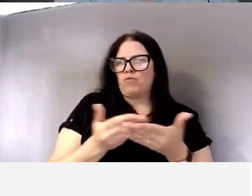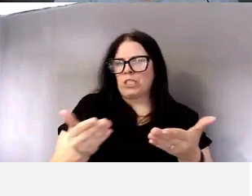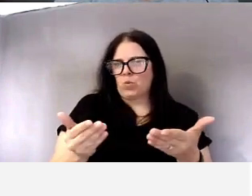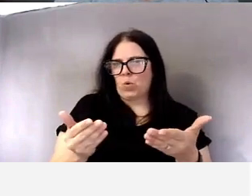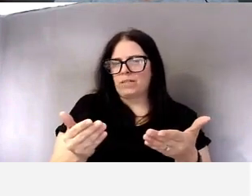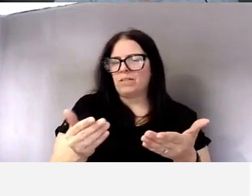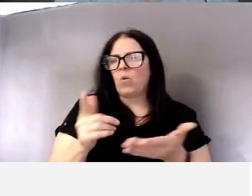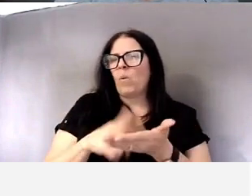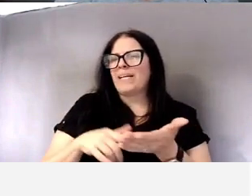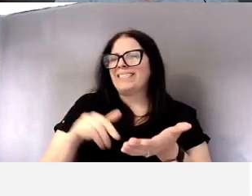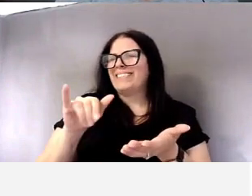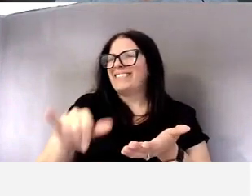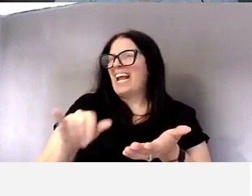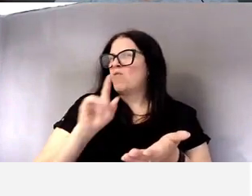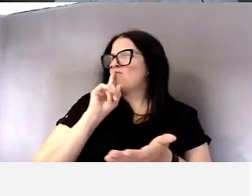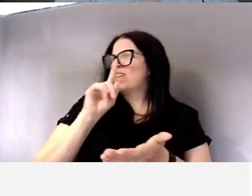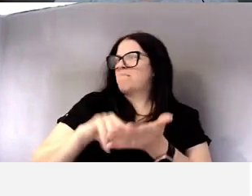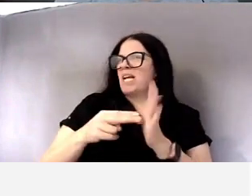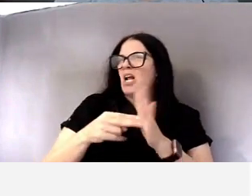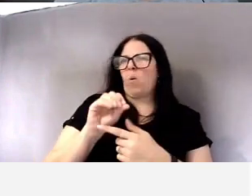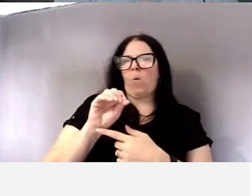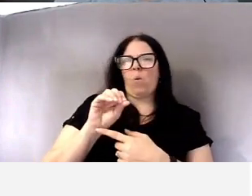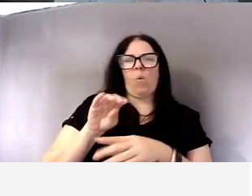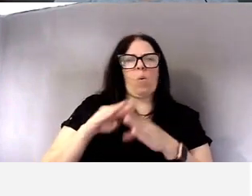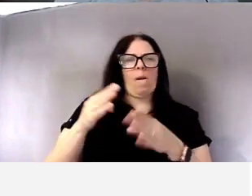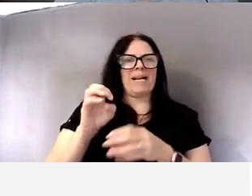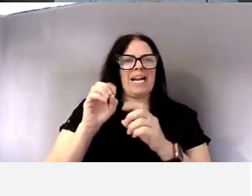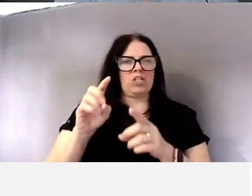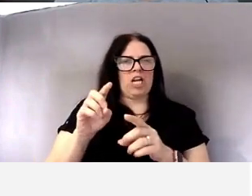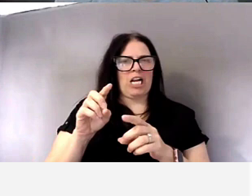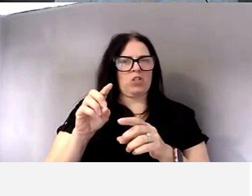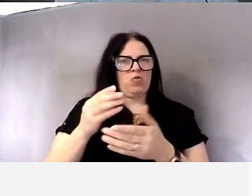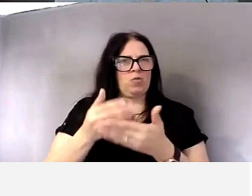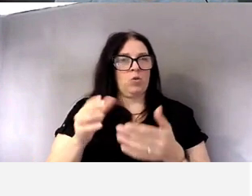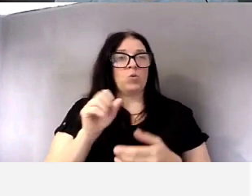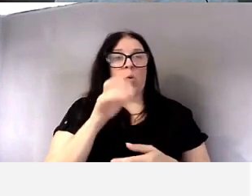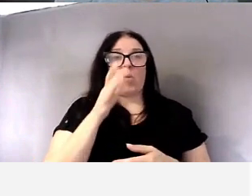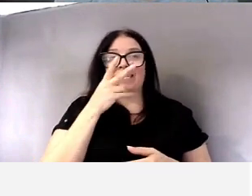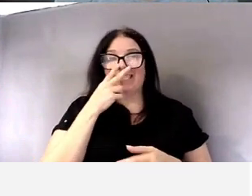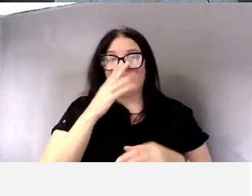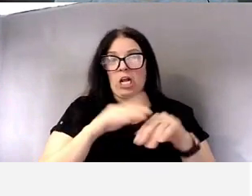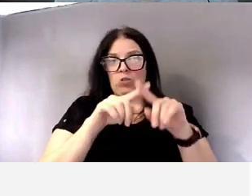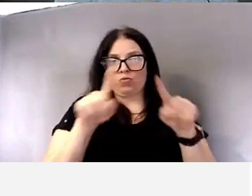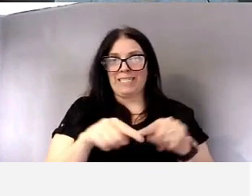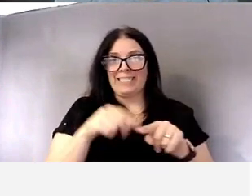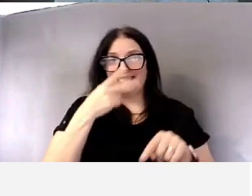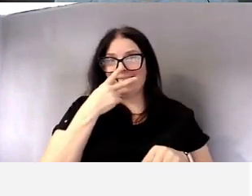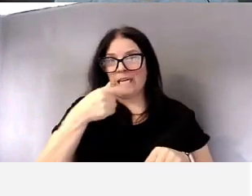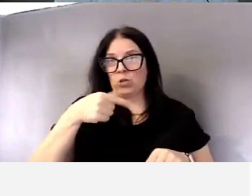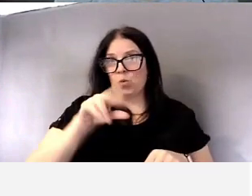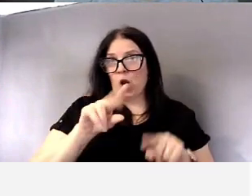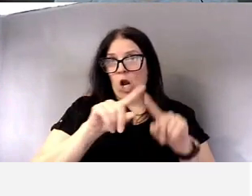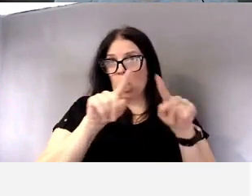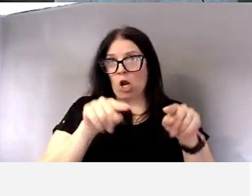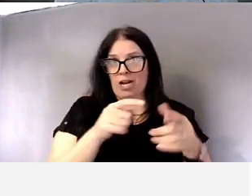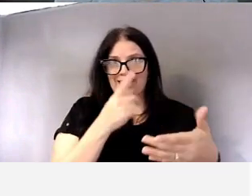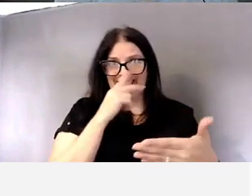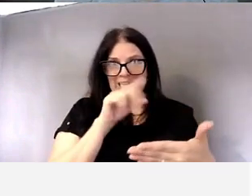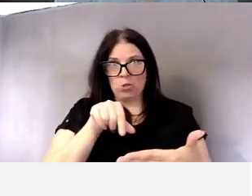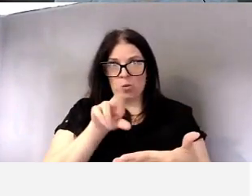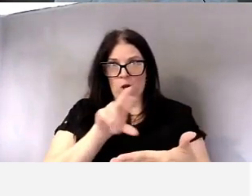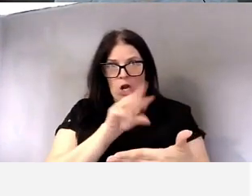OER collection? So on the screen, you're going to see the QR code that you can scan with your phone and answer the